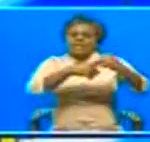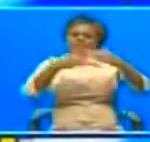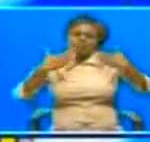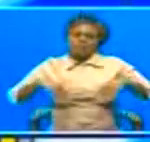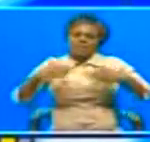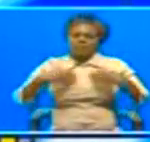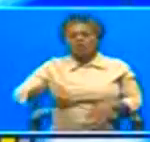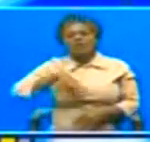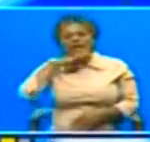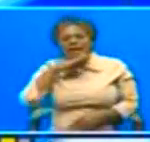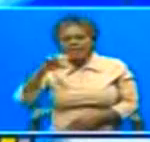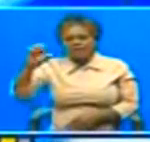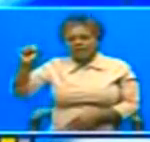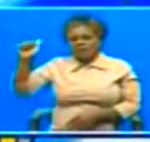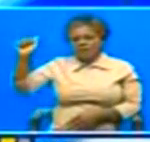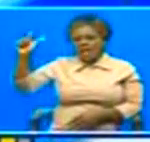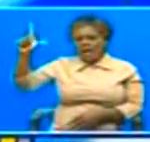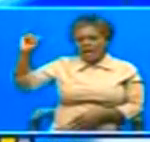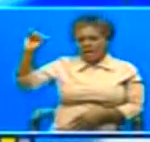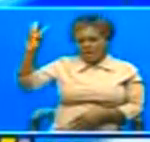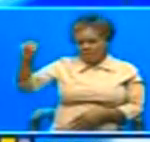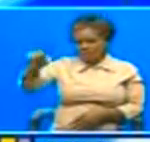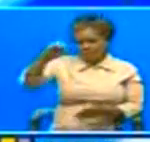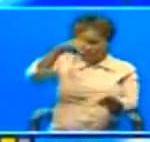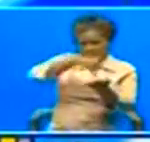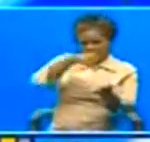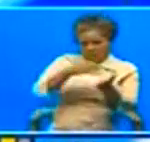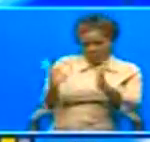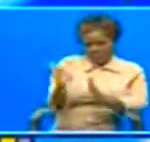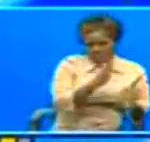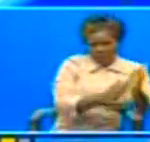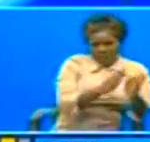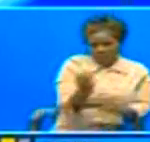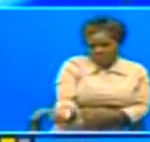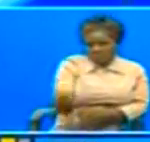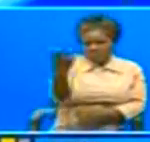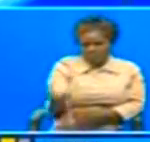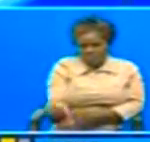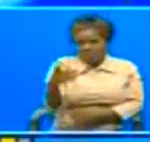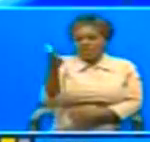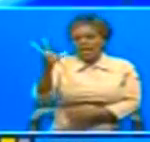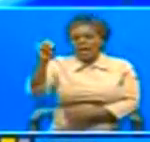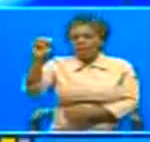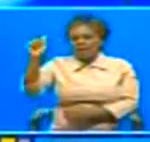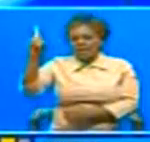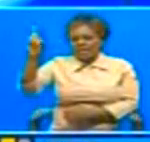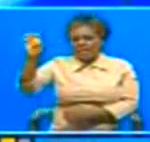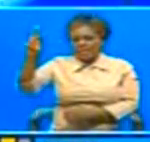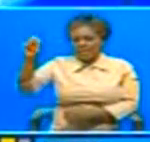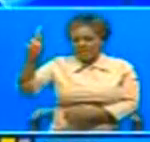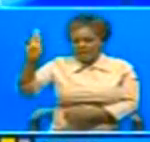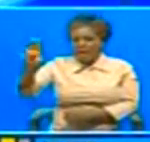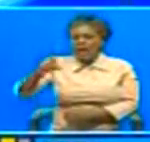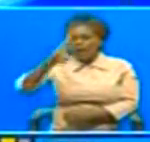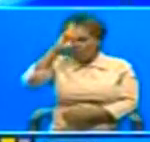dead. Salim Abubakar Kitonga is said to have been involved in the planning and execution of the attacks. Mandera County Police Commander